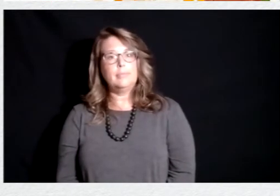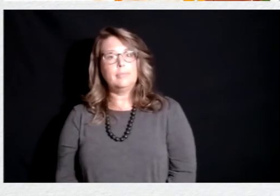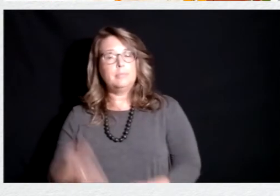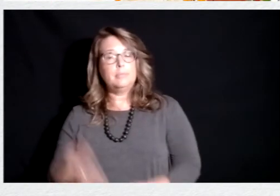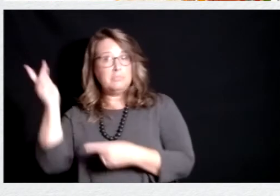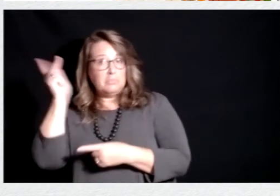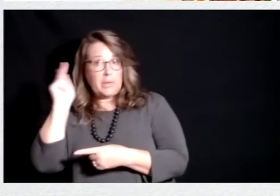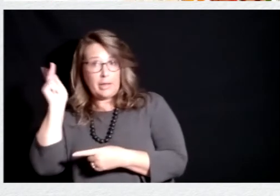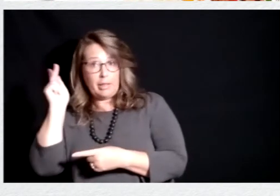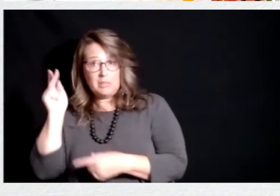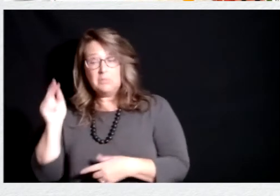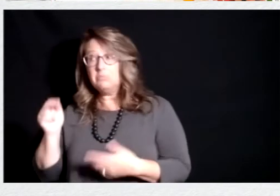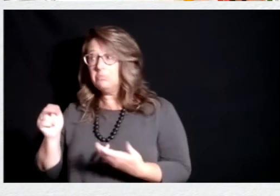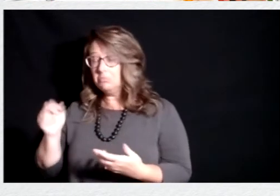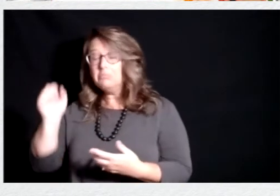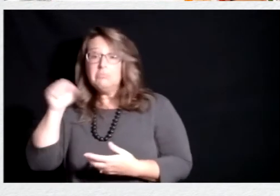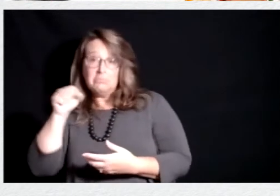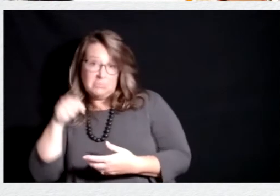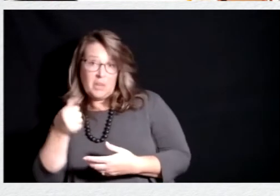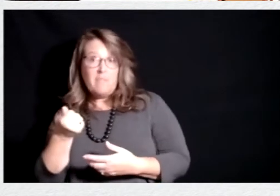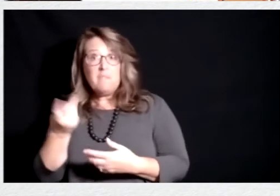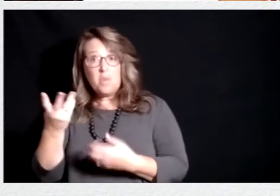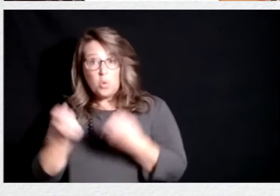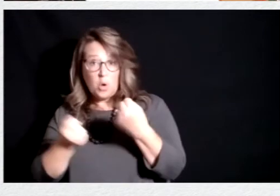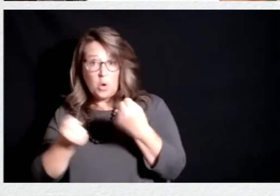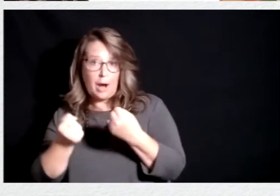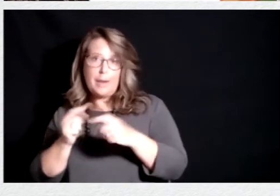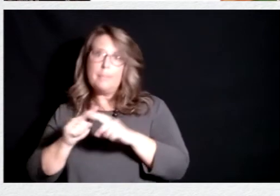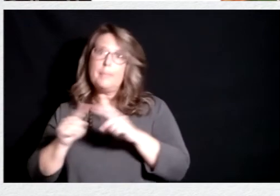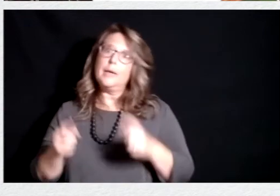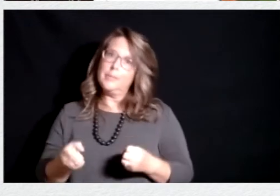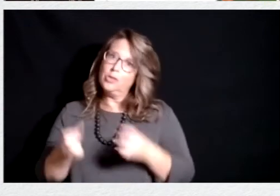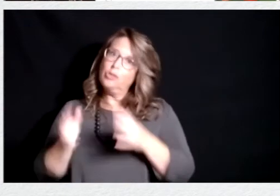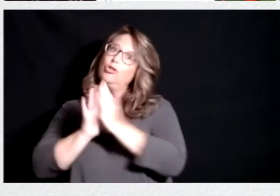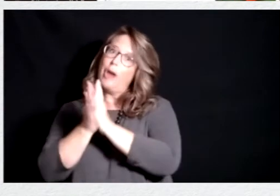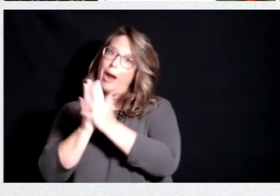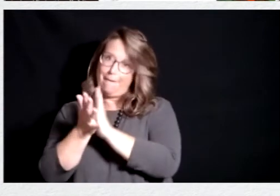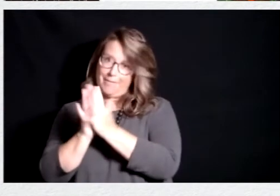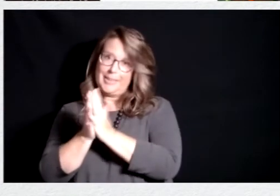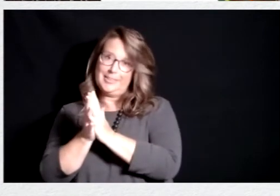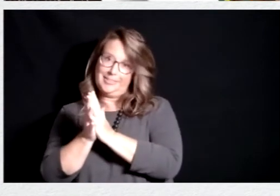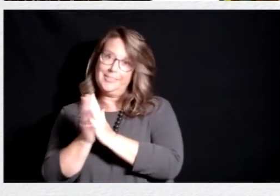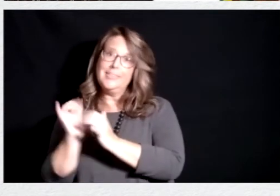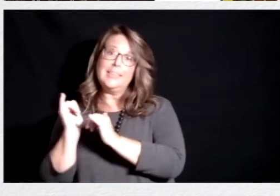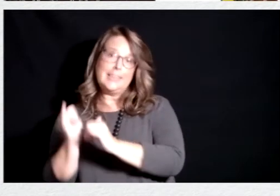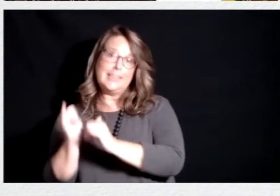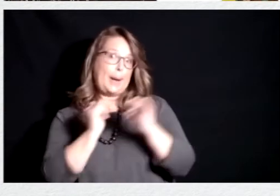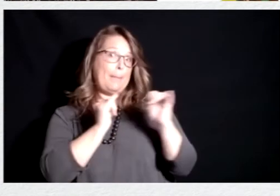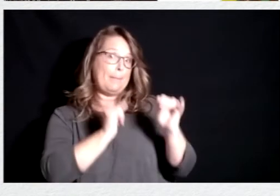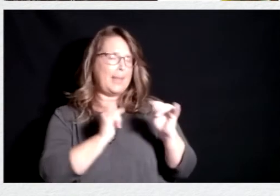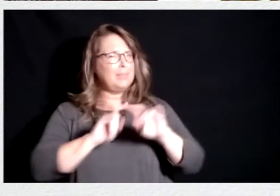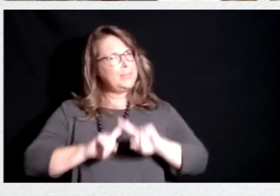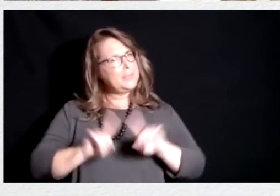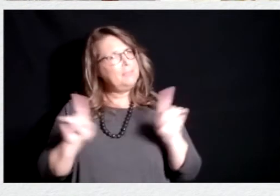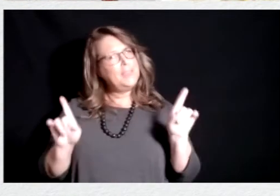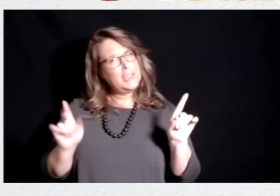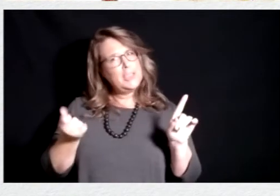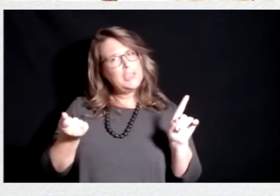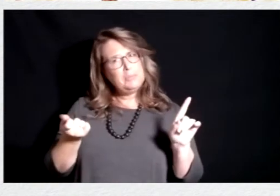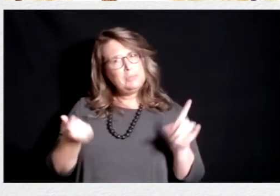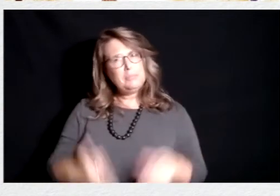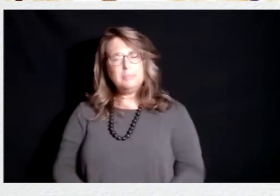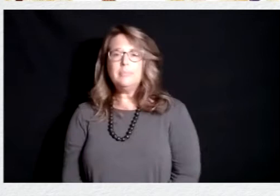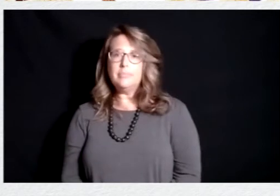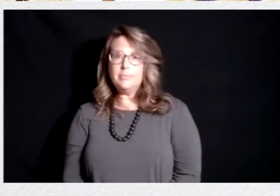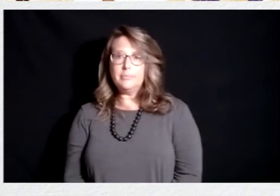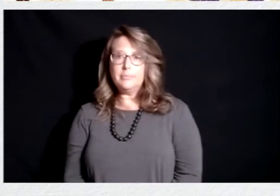Here, there are few cars and still too much traffic. Same, same, but different. Aquí hay